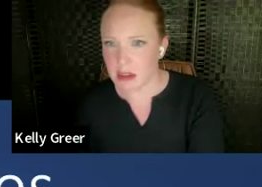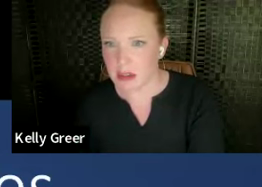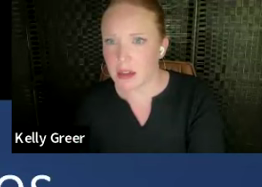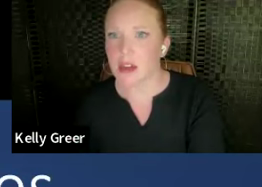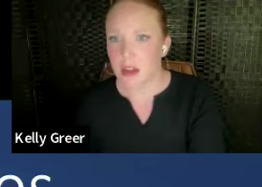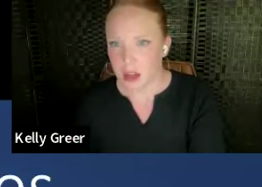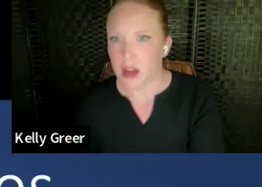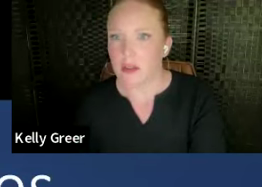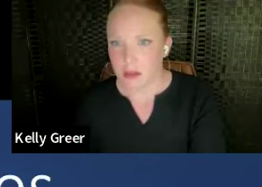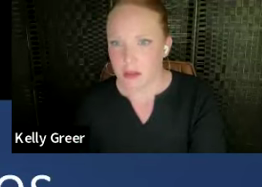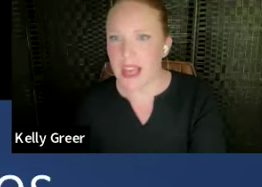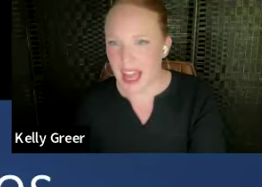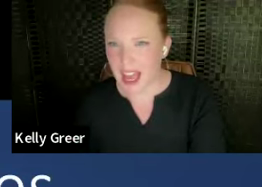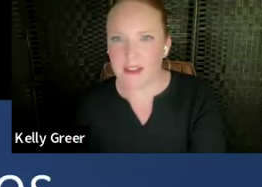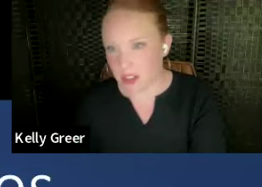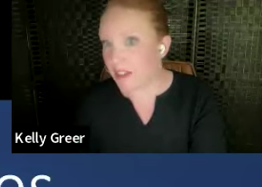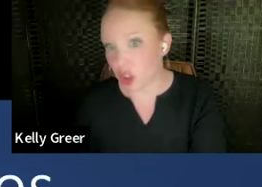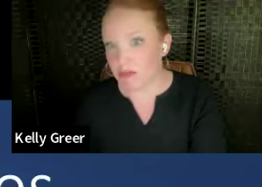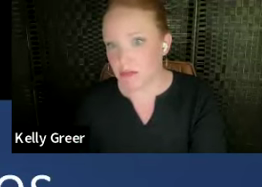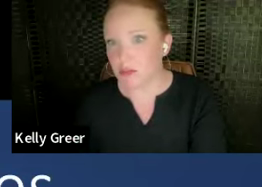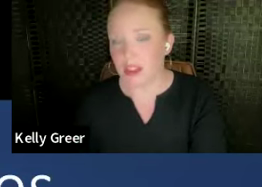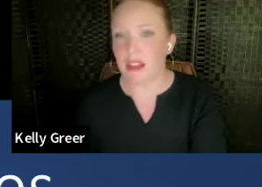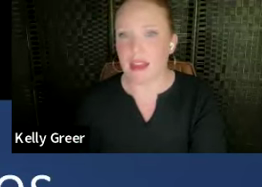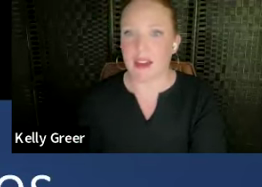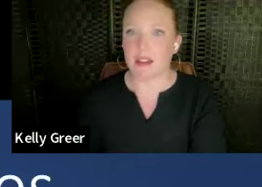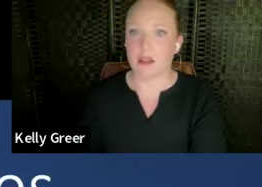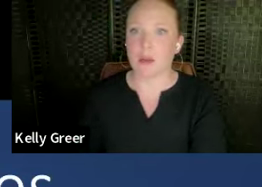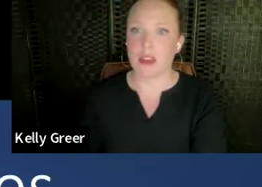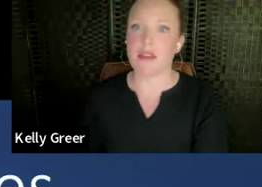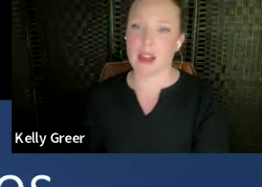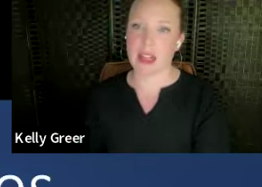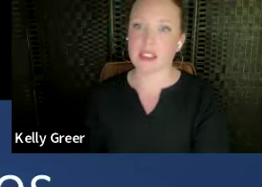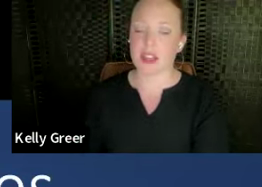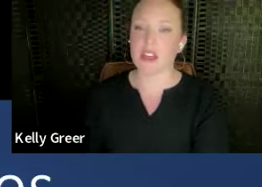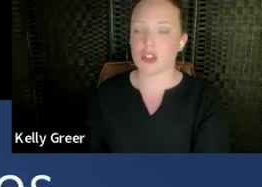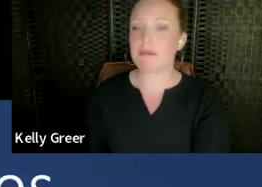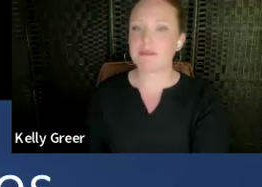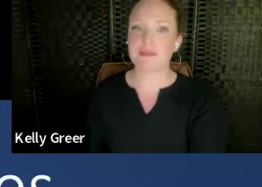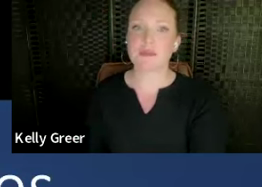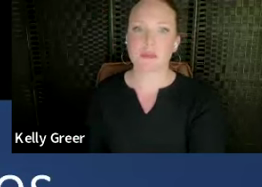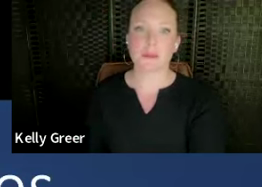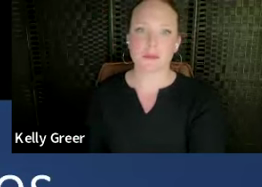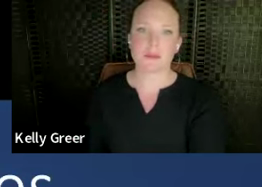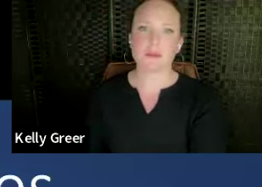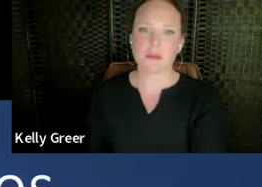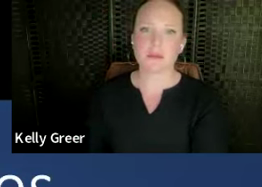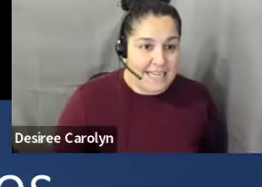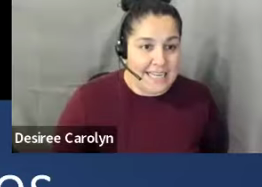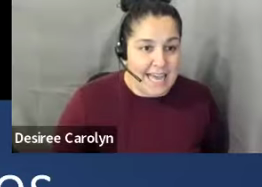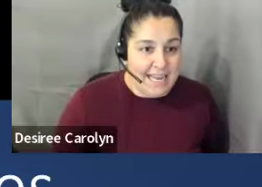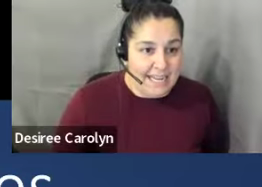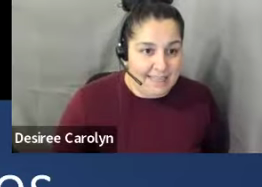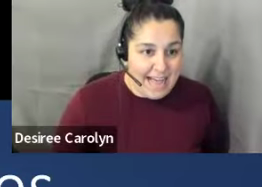DC. So we have several within that classification.